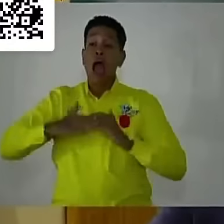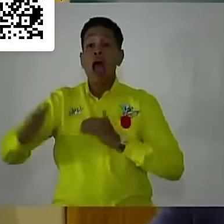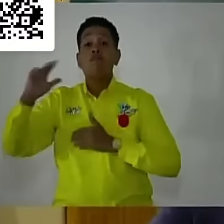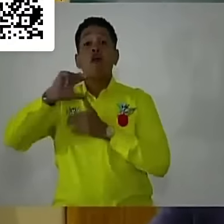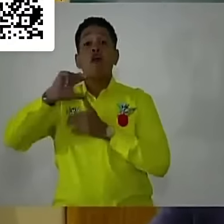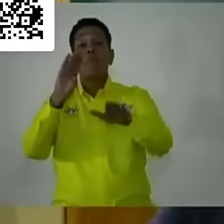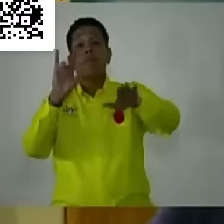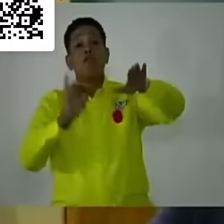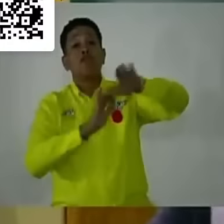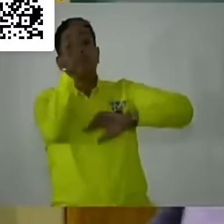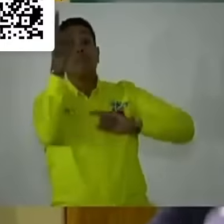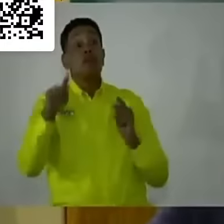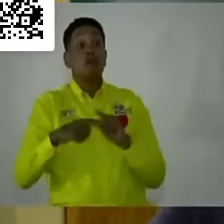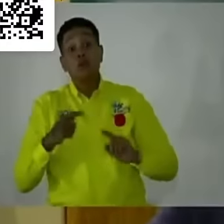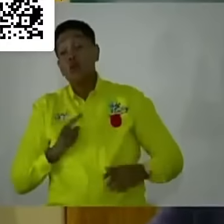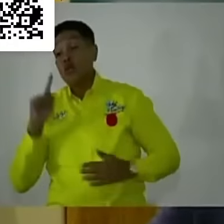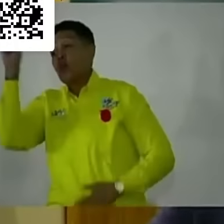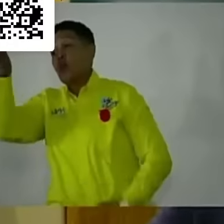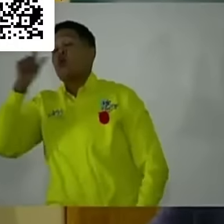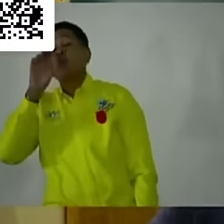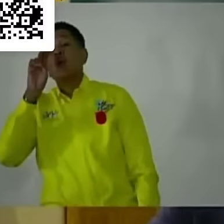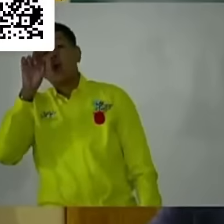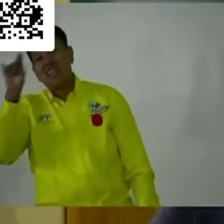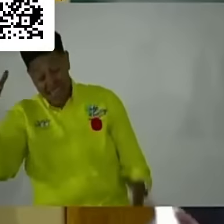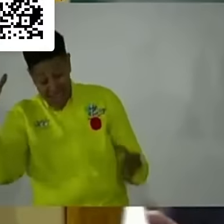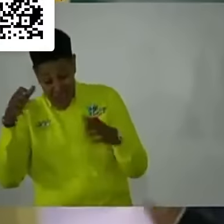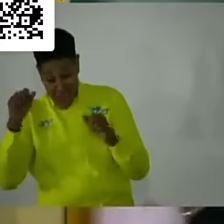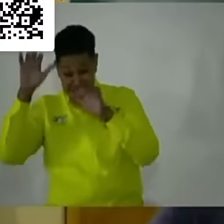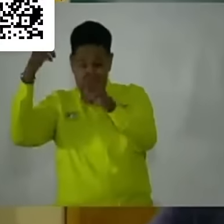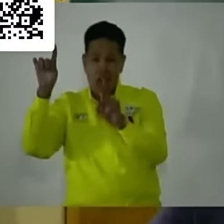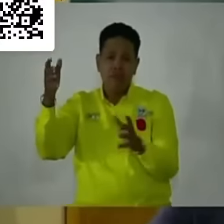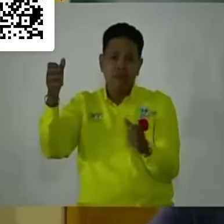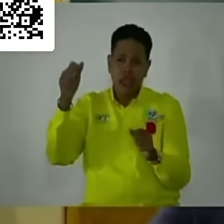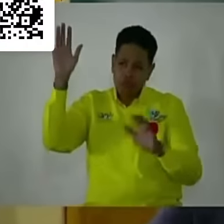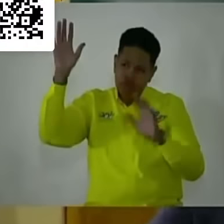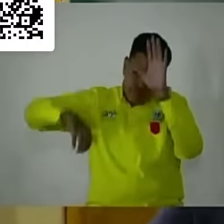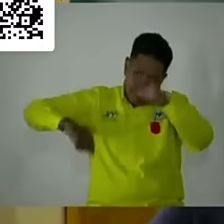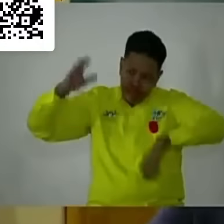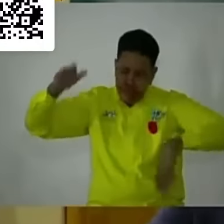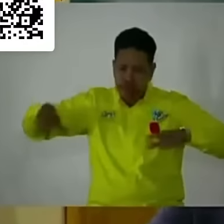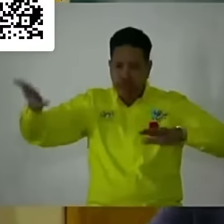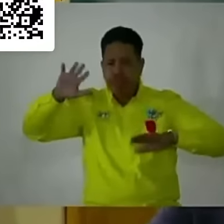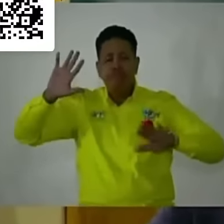Beryl, when we went up to that Content cluster, they had taken down their